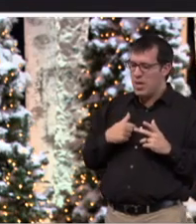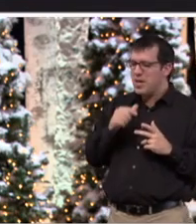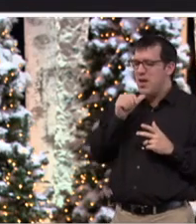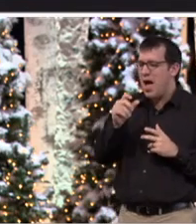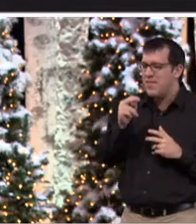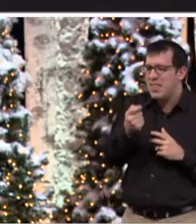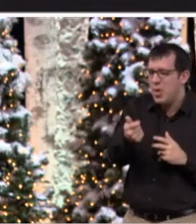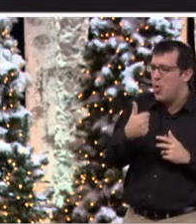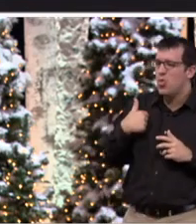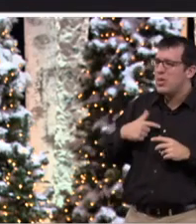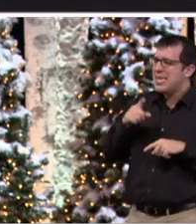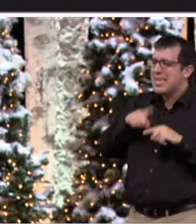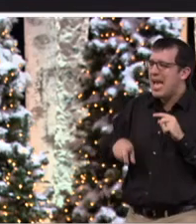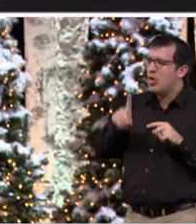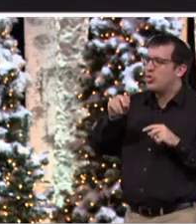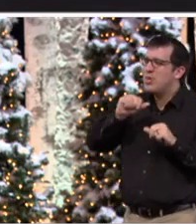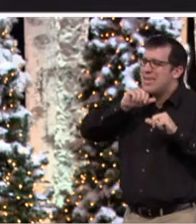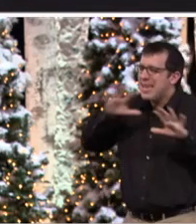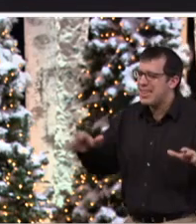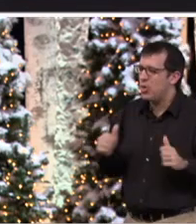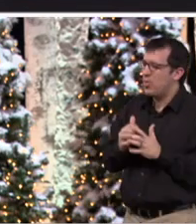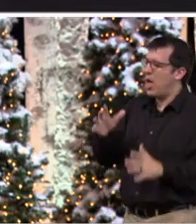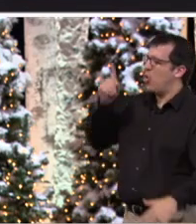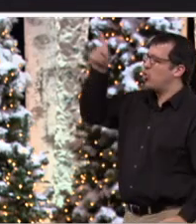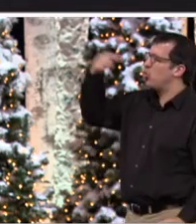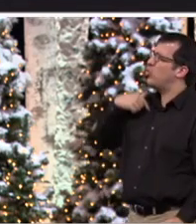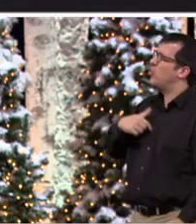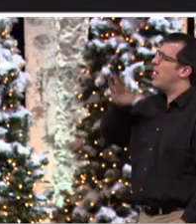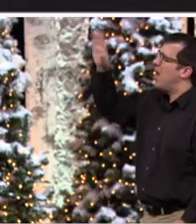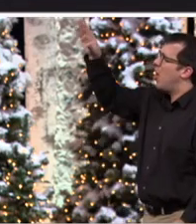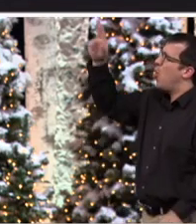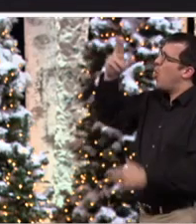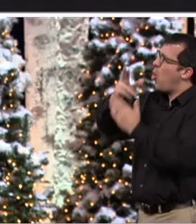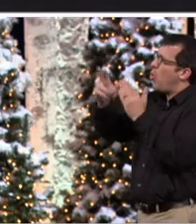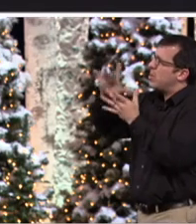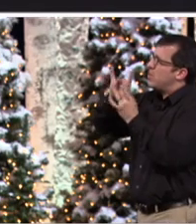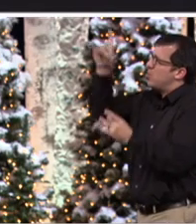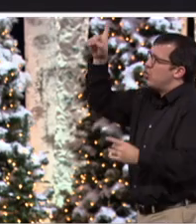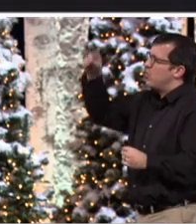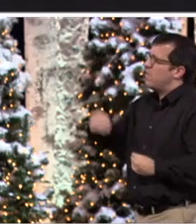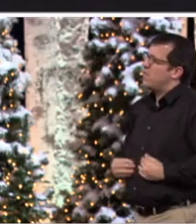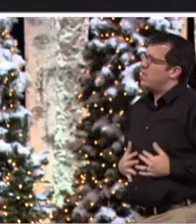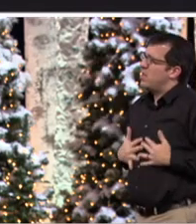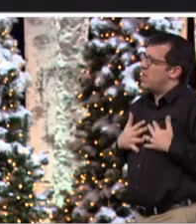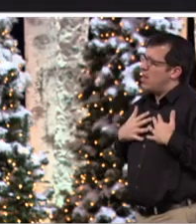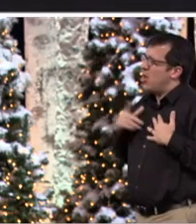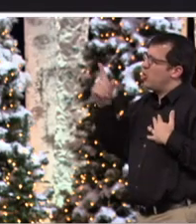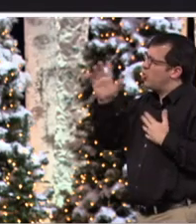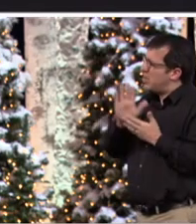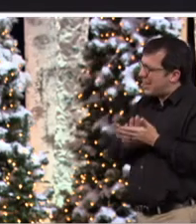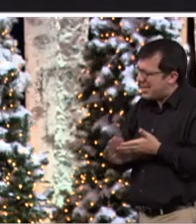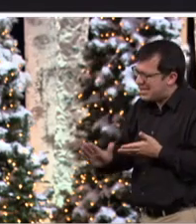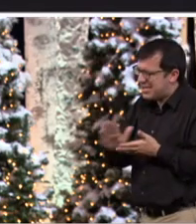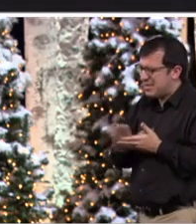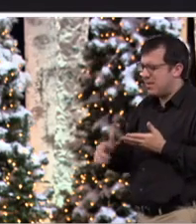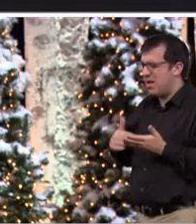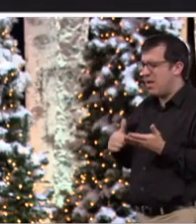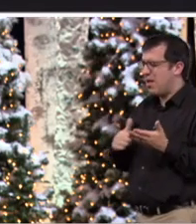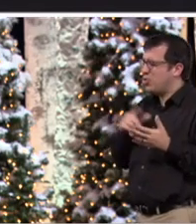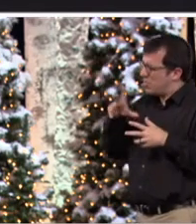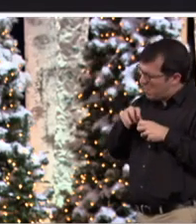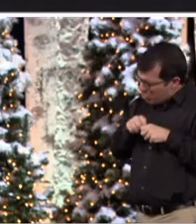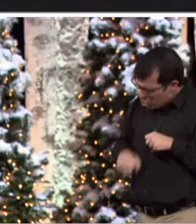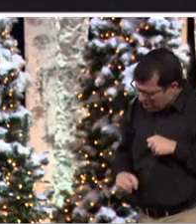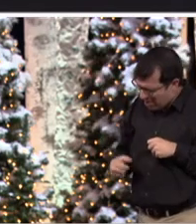fruit. So we're asking you, Holy Spirit, to fill us, cleanse us, break